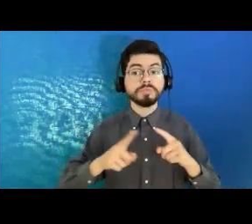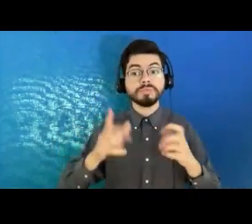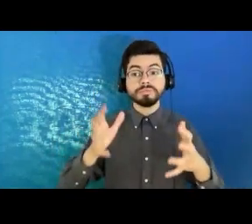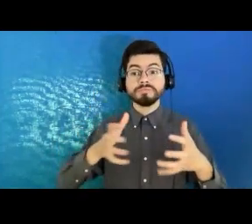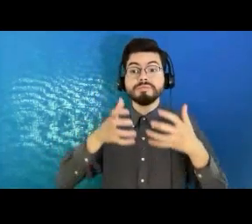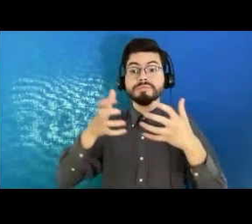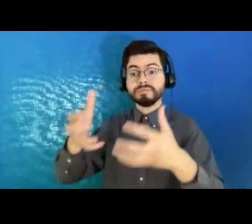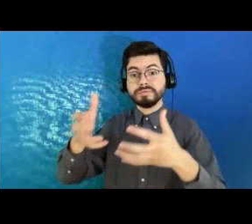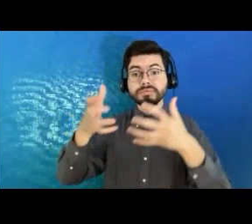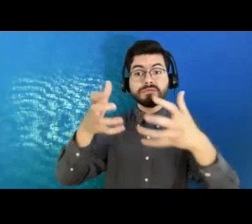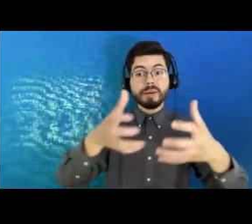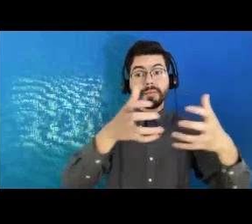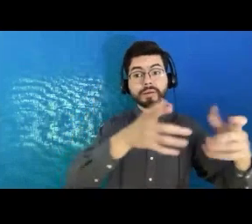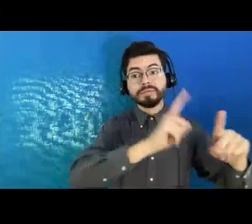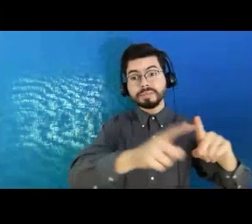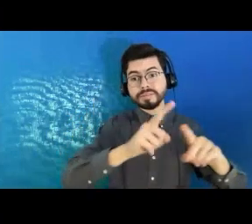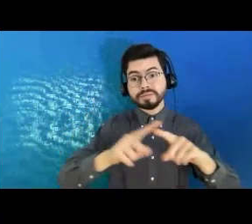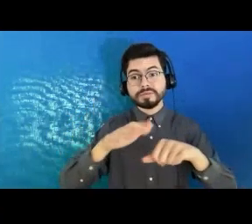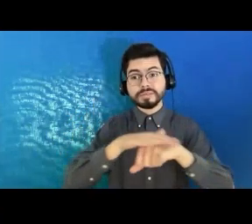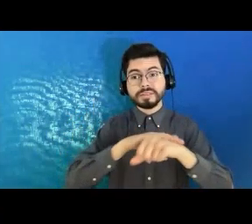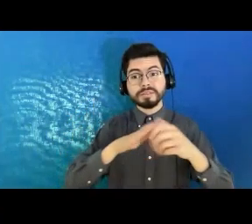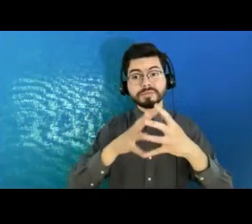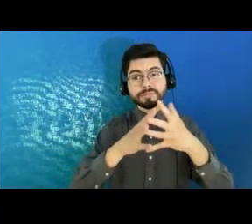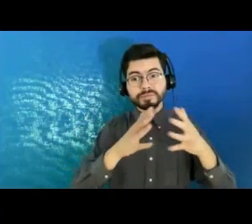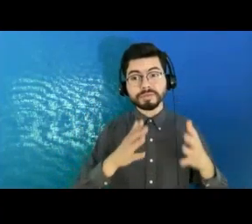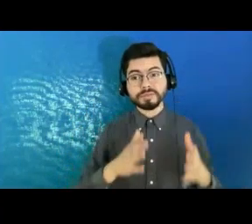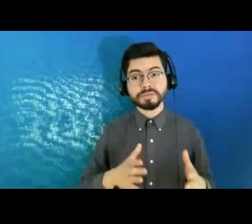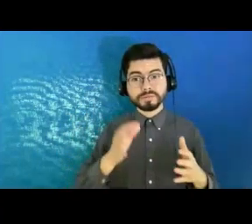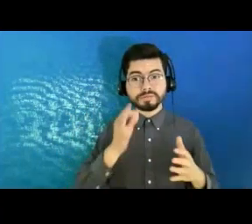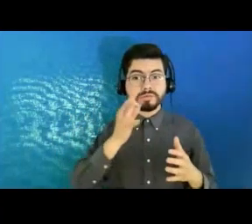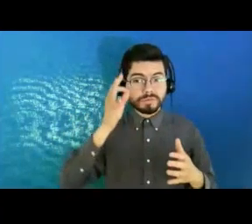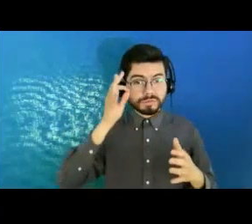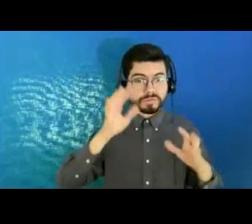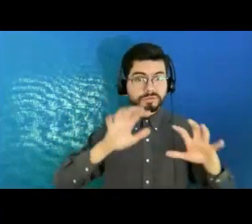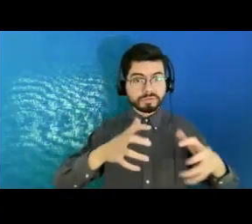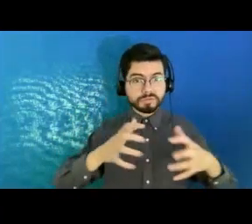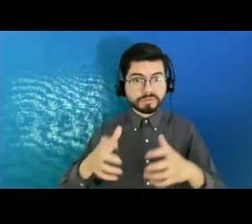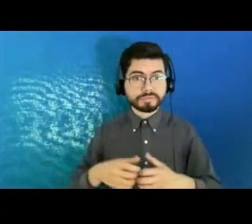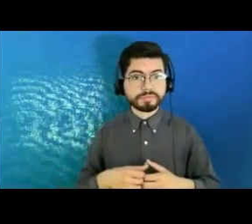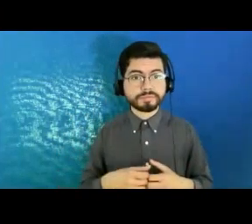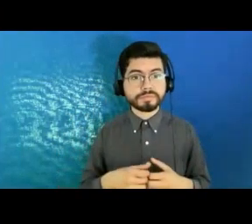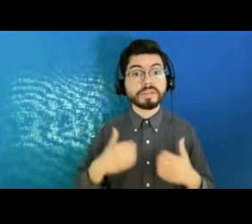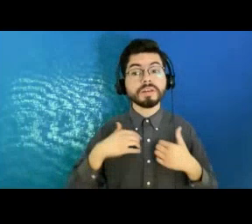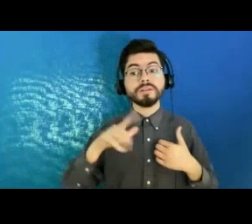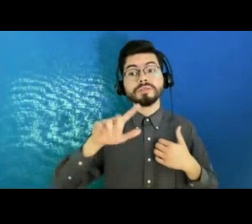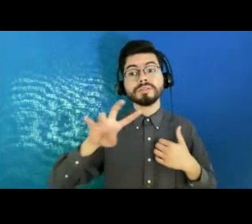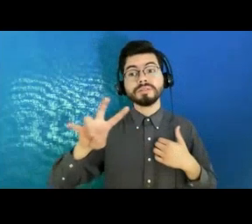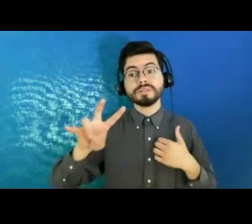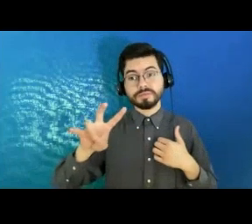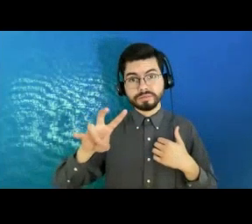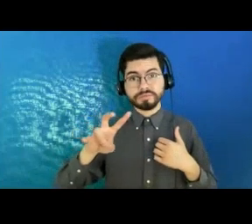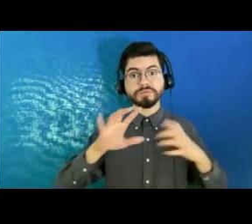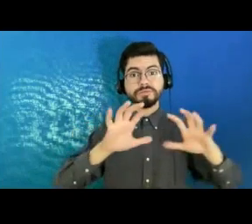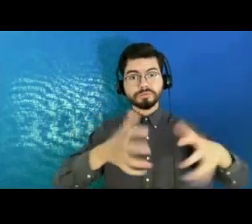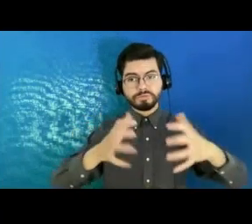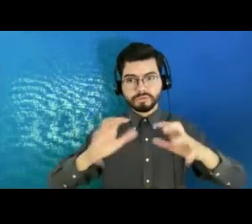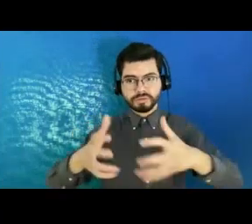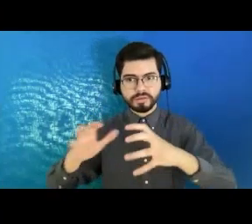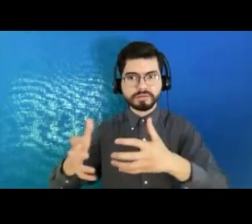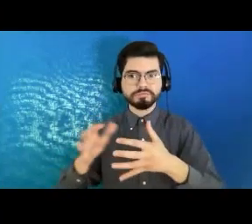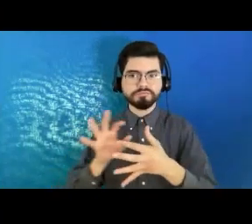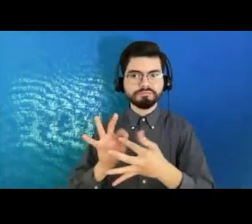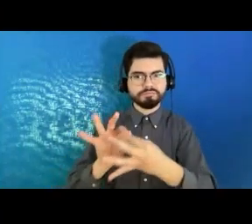tribes. Wonderful, amazing thing. These are, in fact, all the tribes that are associated with Yellowstone. We have 27 associated tribes. And not